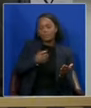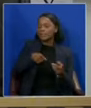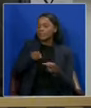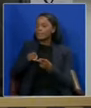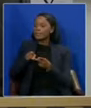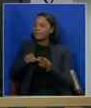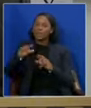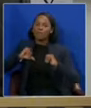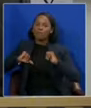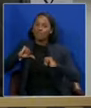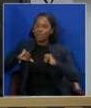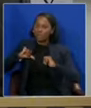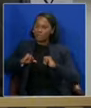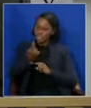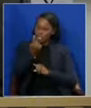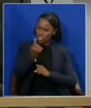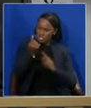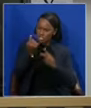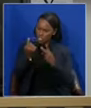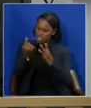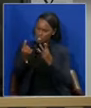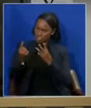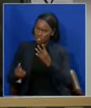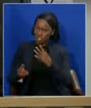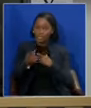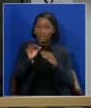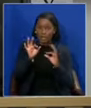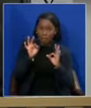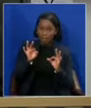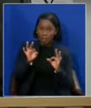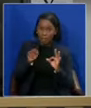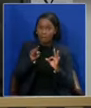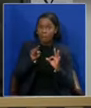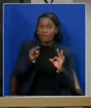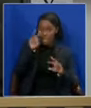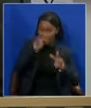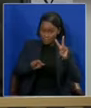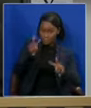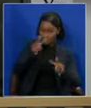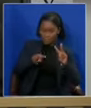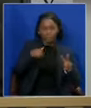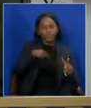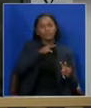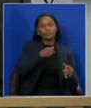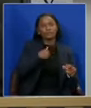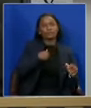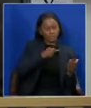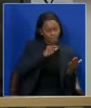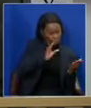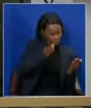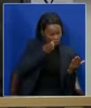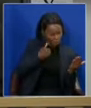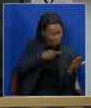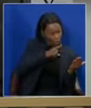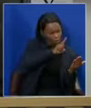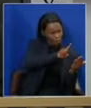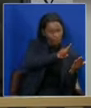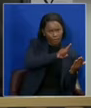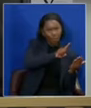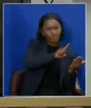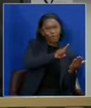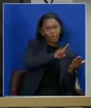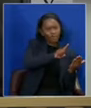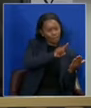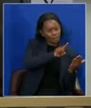performance. That's why now you do a proper inspection. You audited, you are satisfied, I've got 118. Now you say, let me look into the